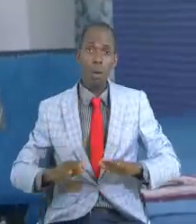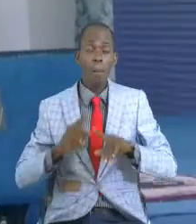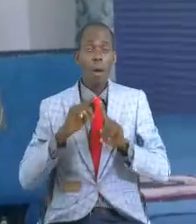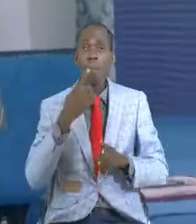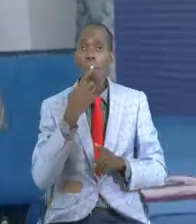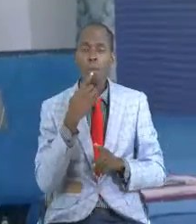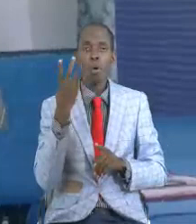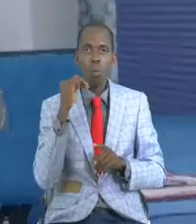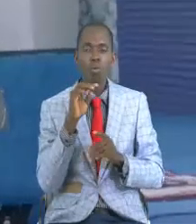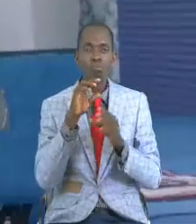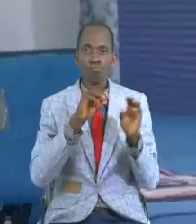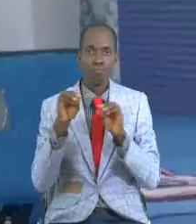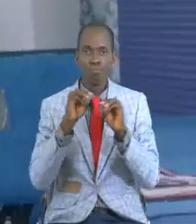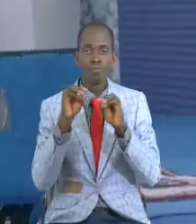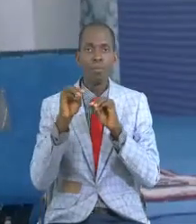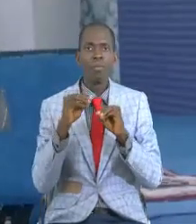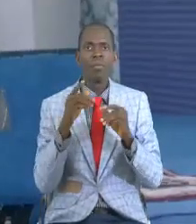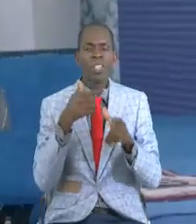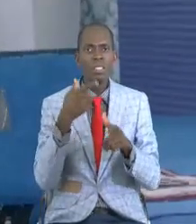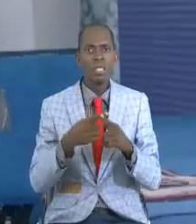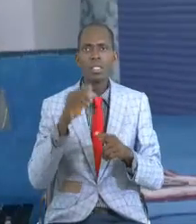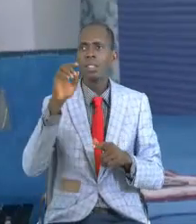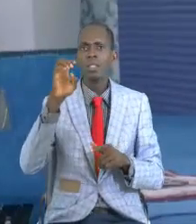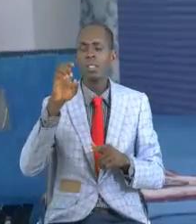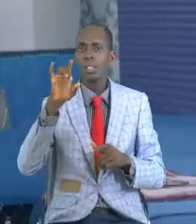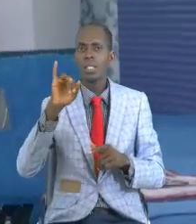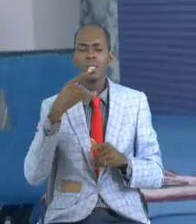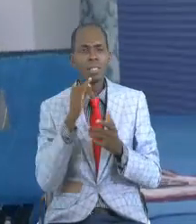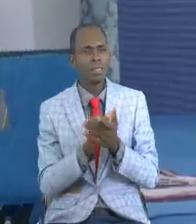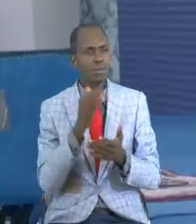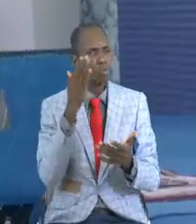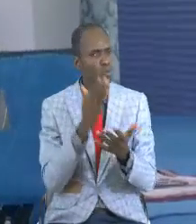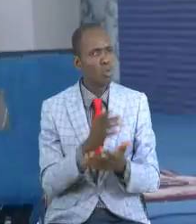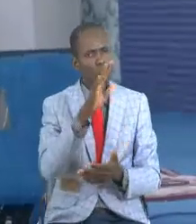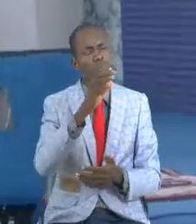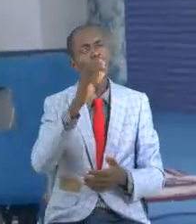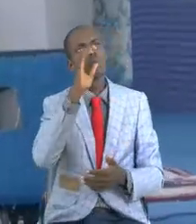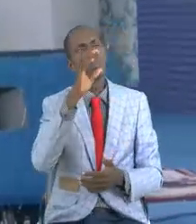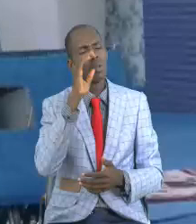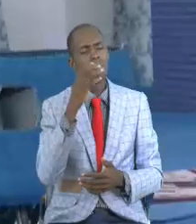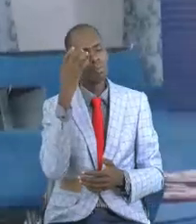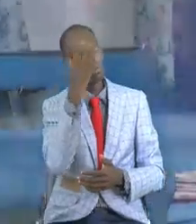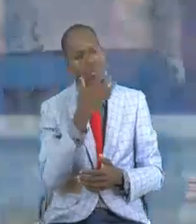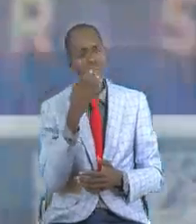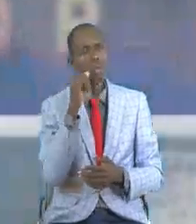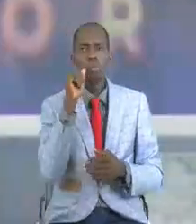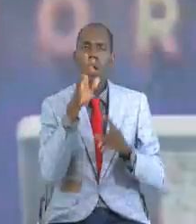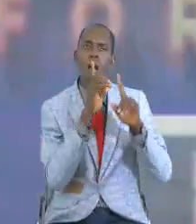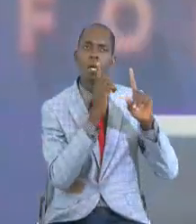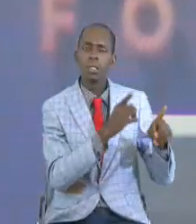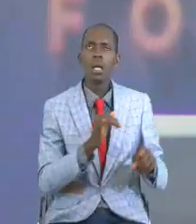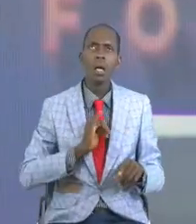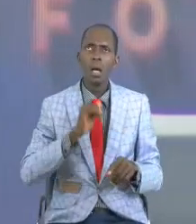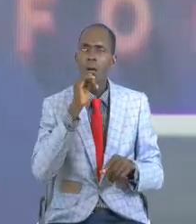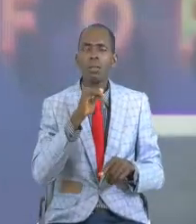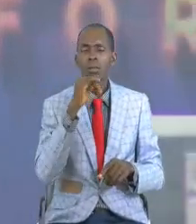eli said take away your drunkiness your wine and the woman said i'm not drunk because out